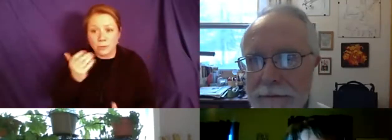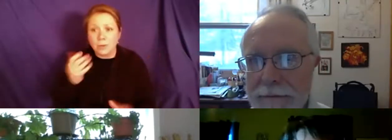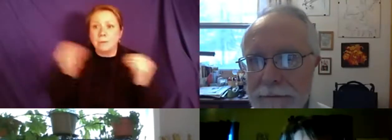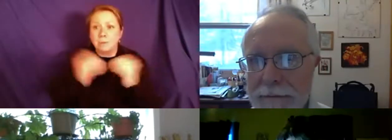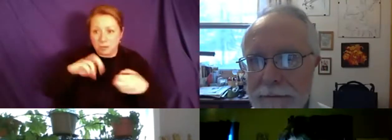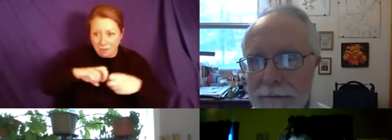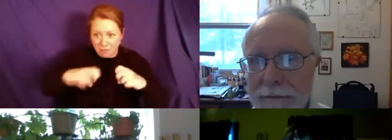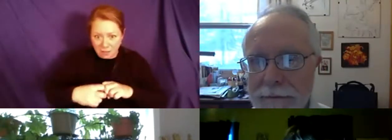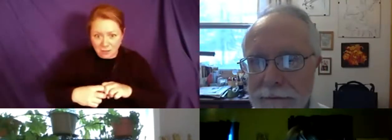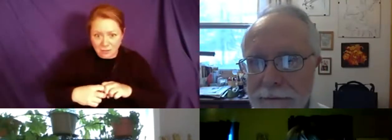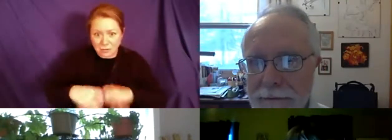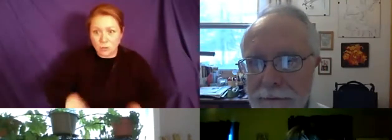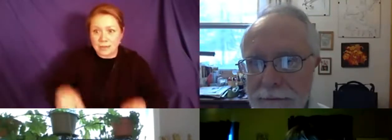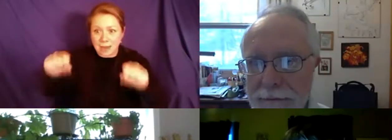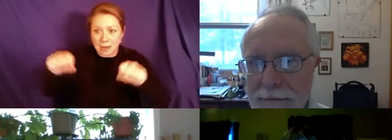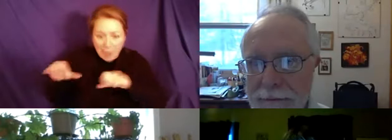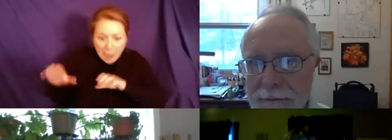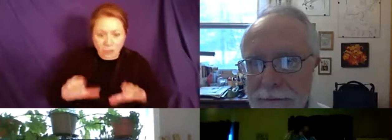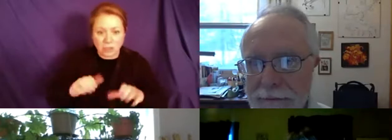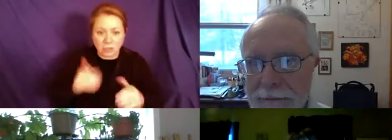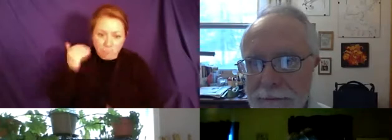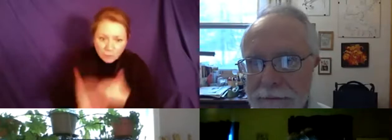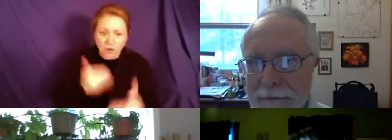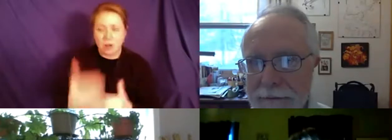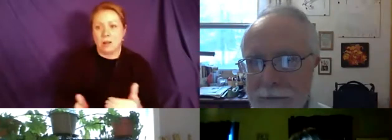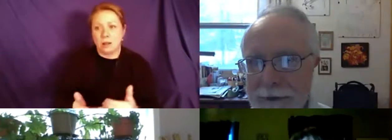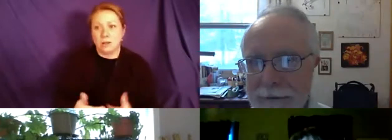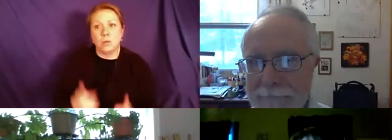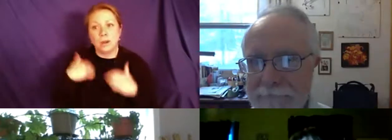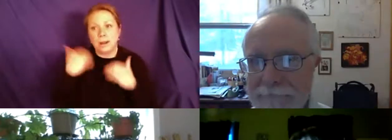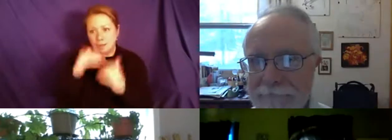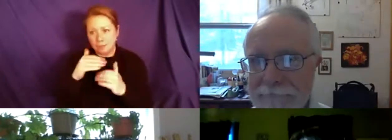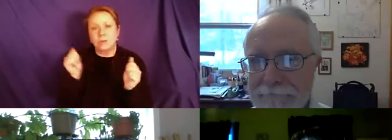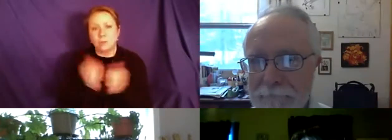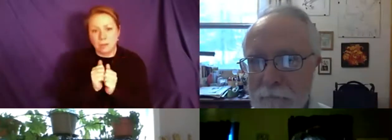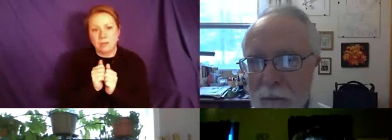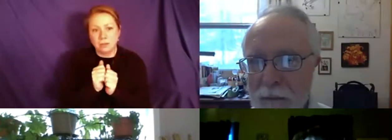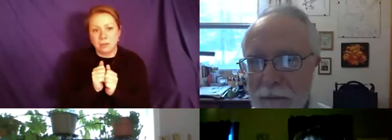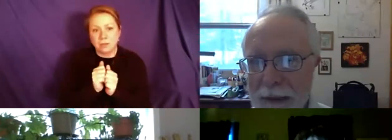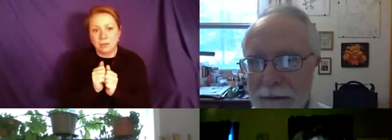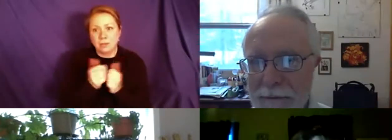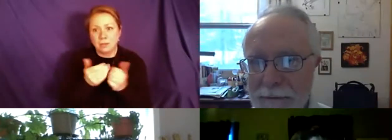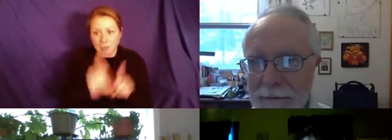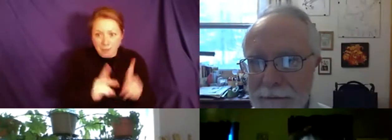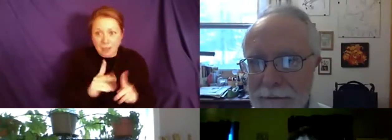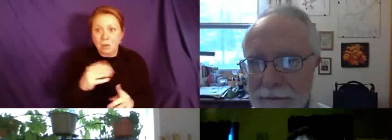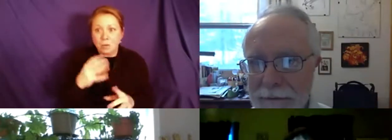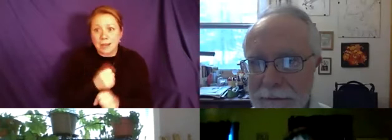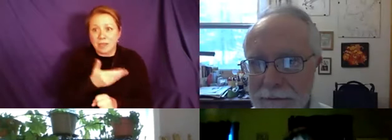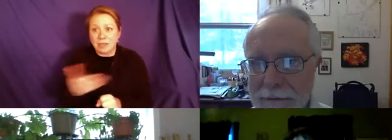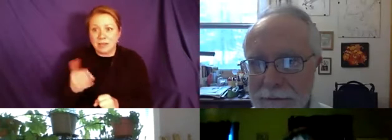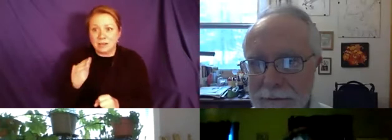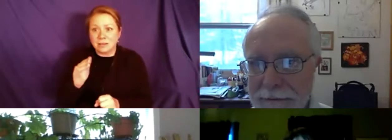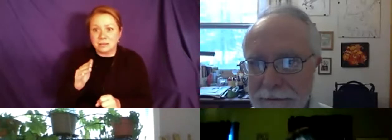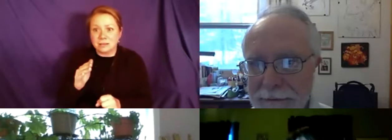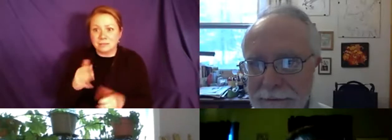difficult to take action and move things along. We've been limited in our subjects, and we get things that get put on our